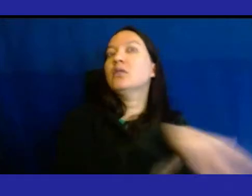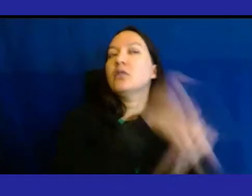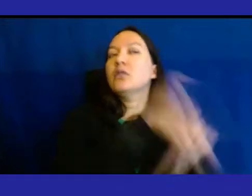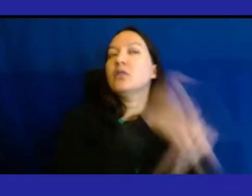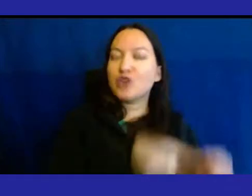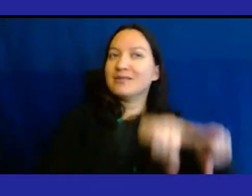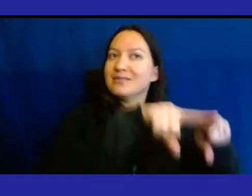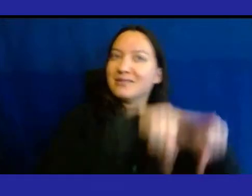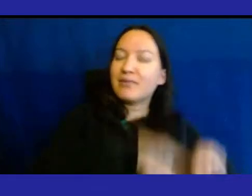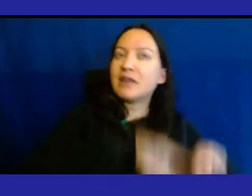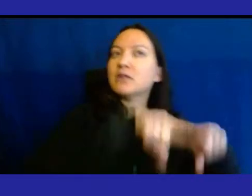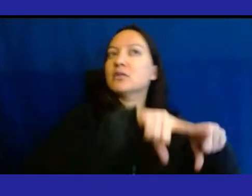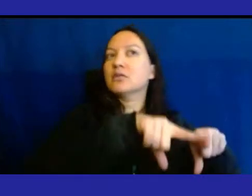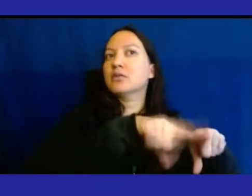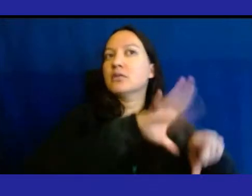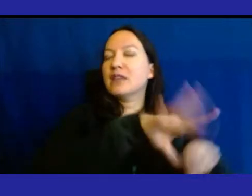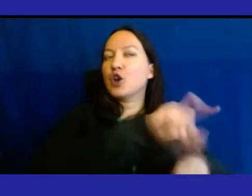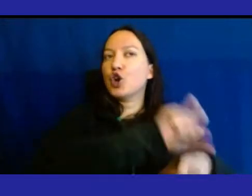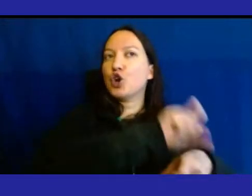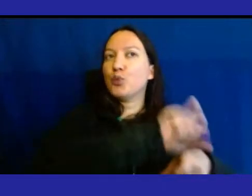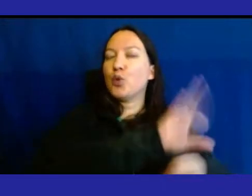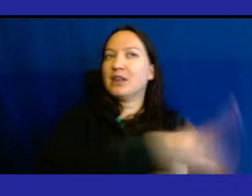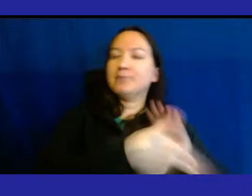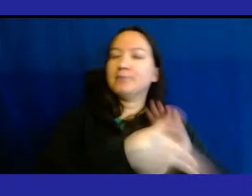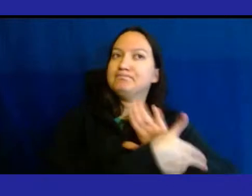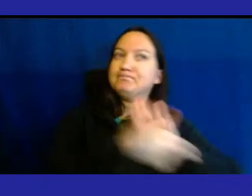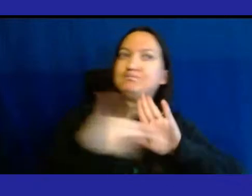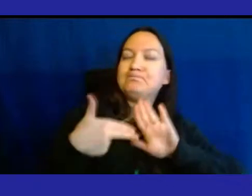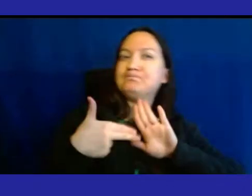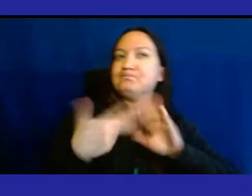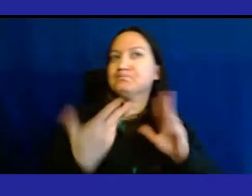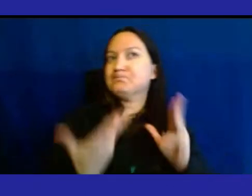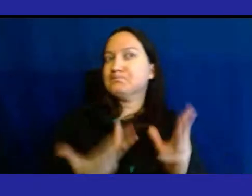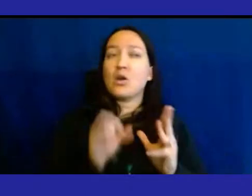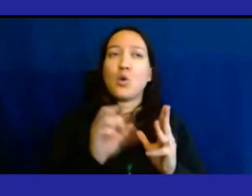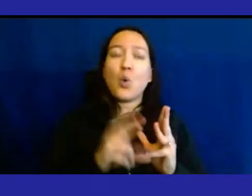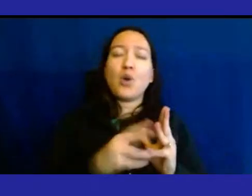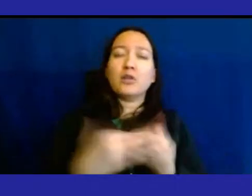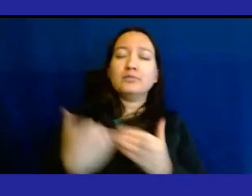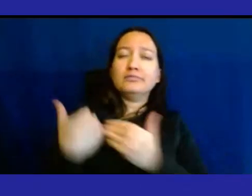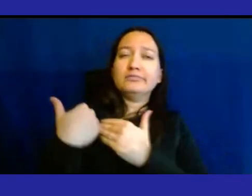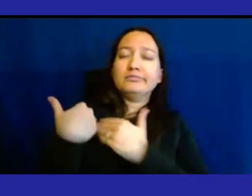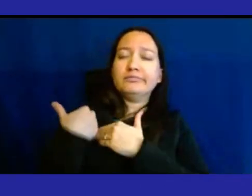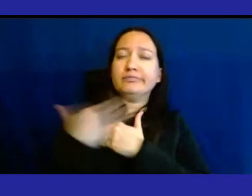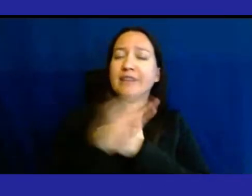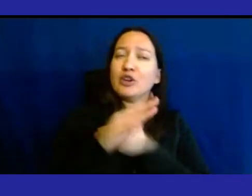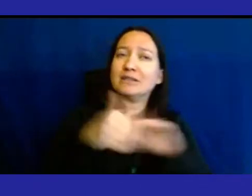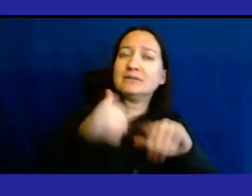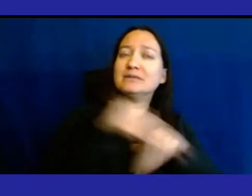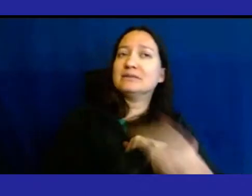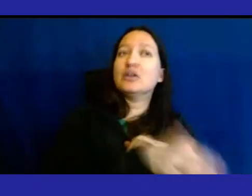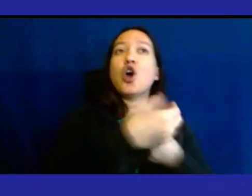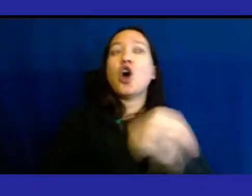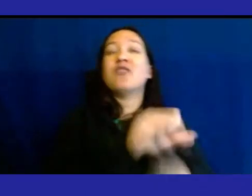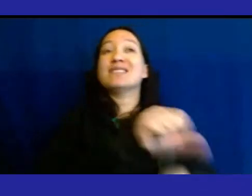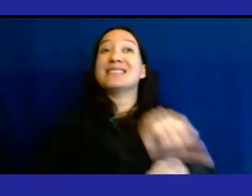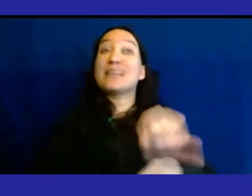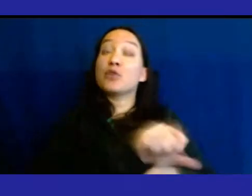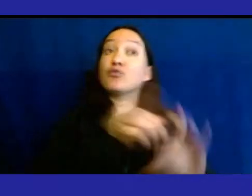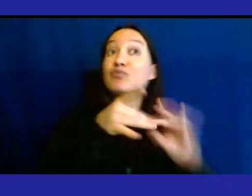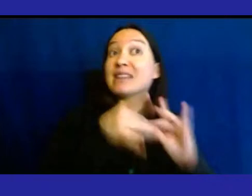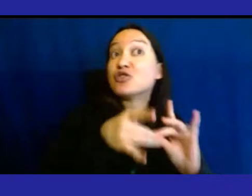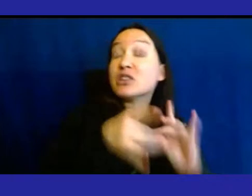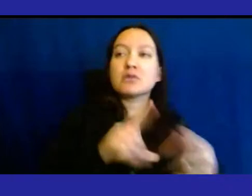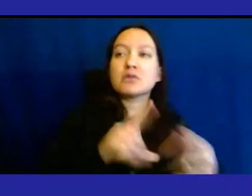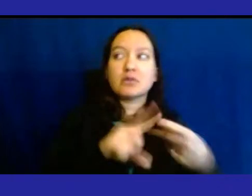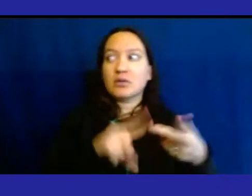depending on the employee's status, or the respondent status. It could go to the Office of Labor Relations, or it could